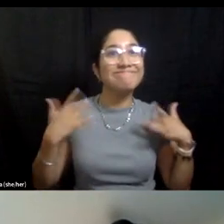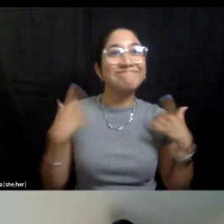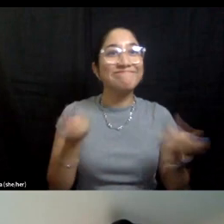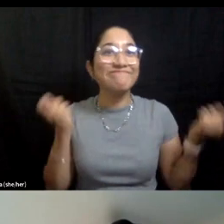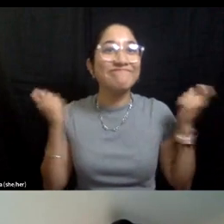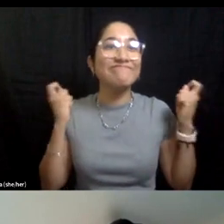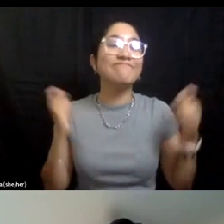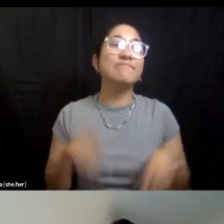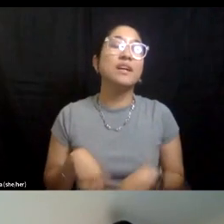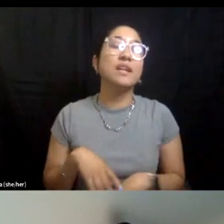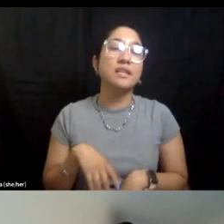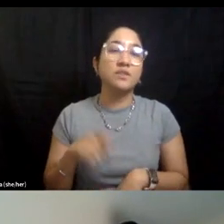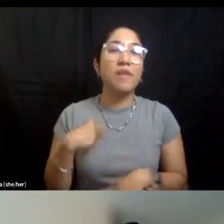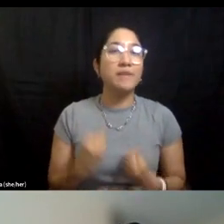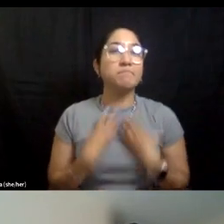how I started on this.